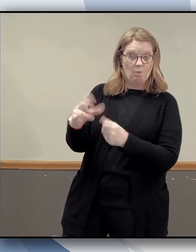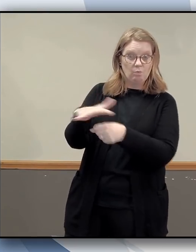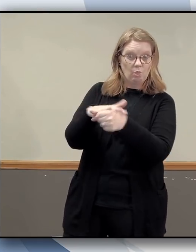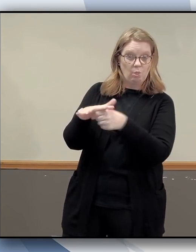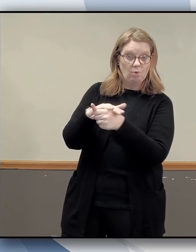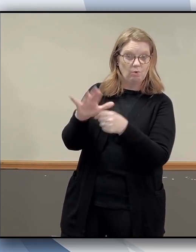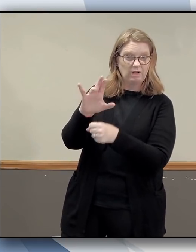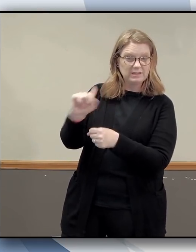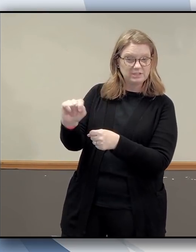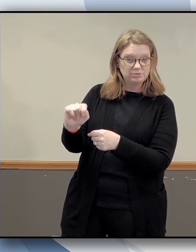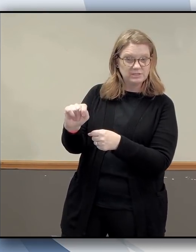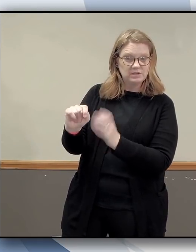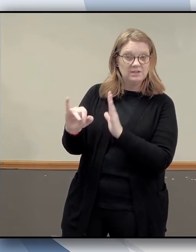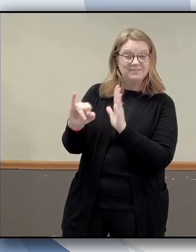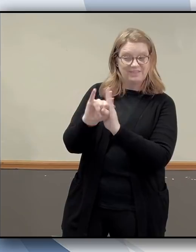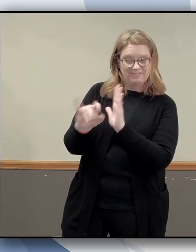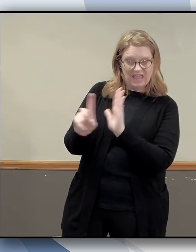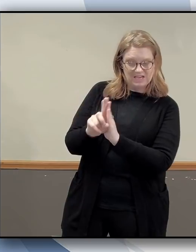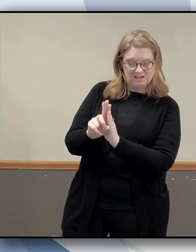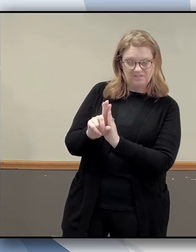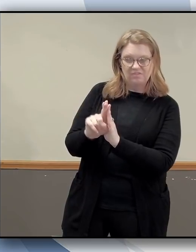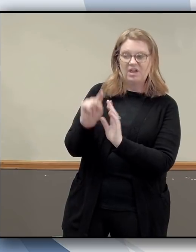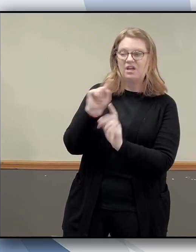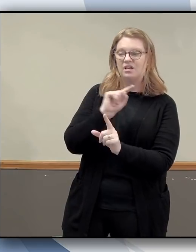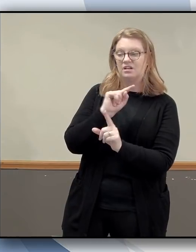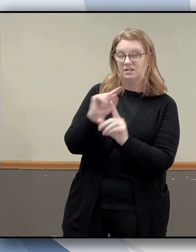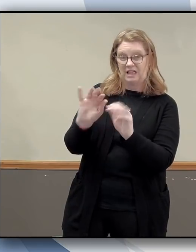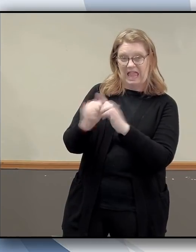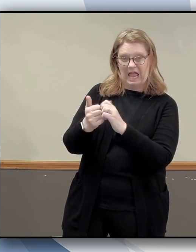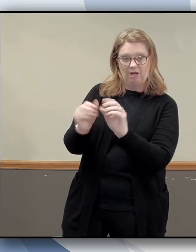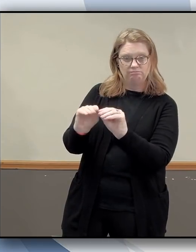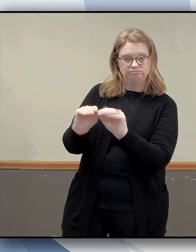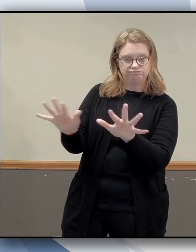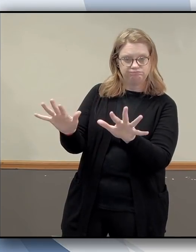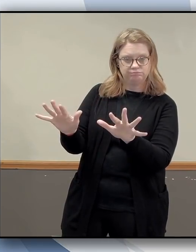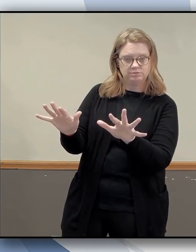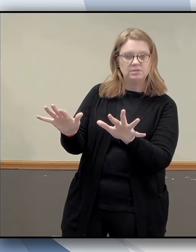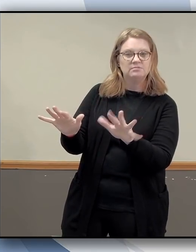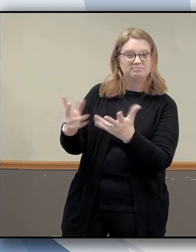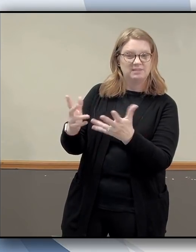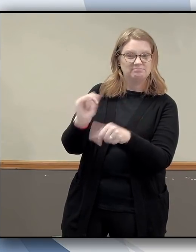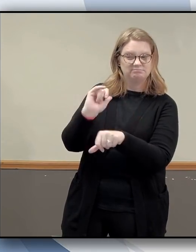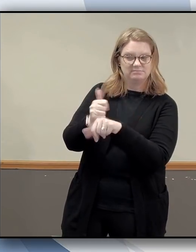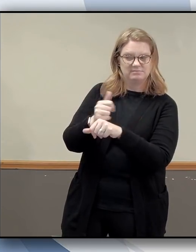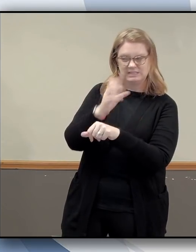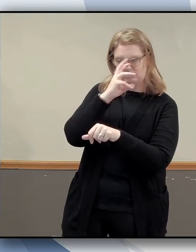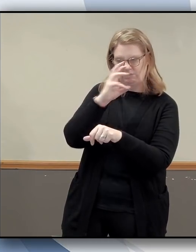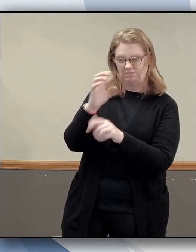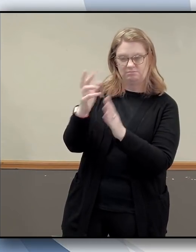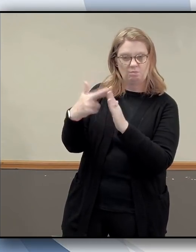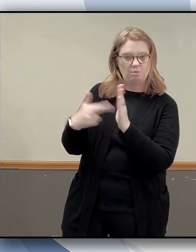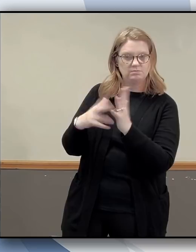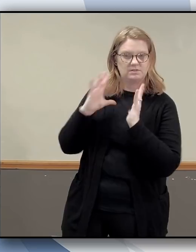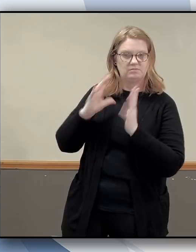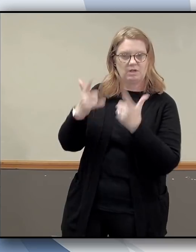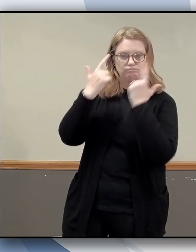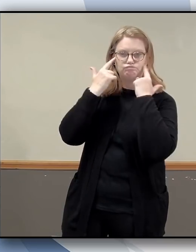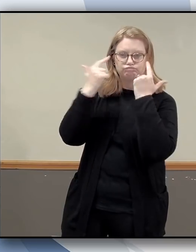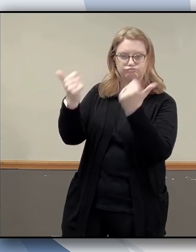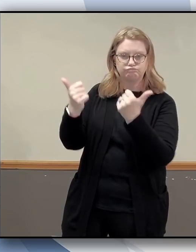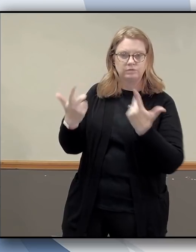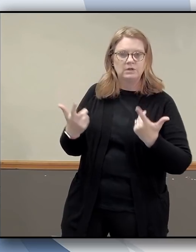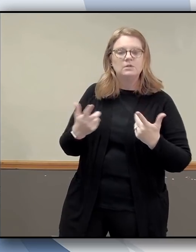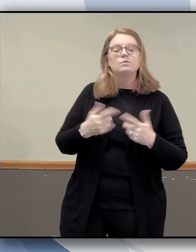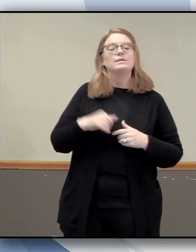contact tracing sources of spread. And we've seen some of this action like this